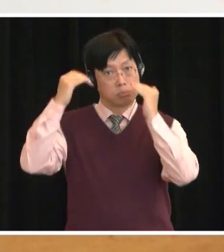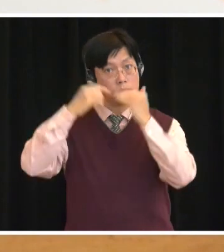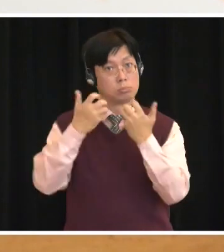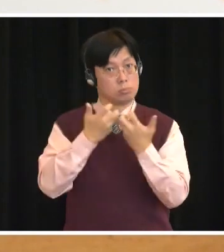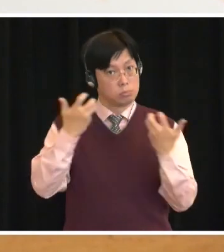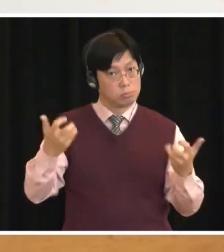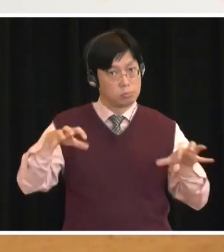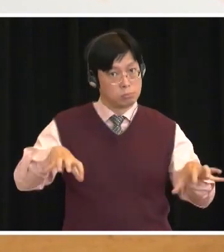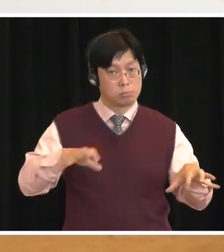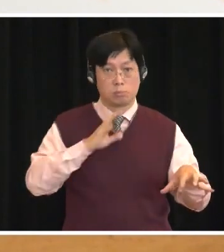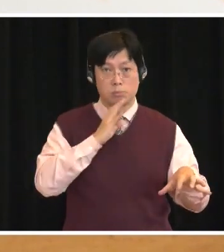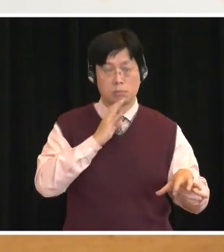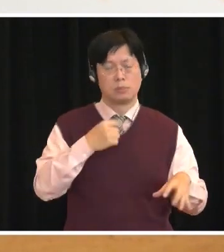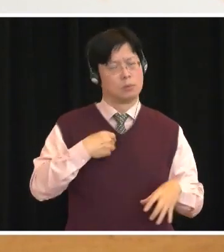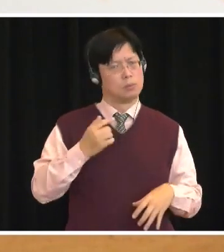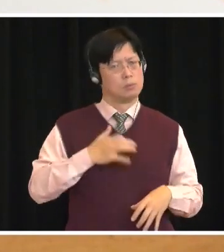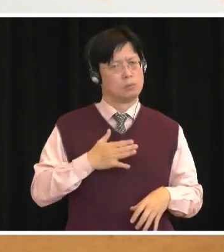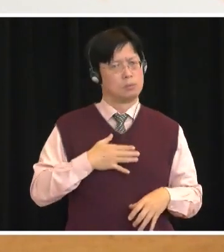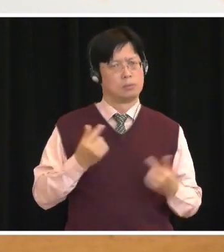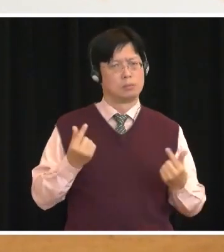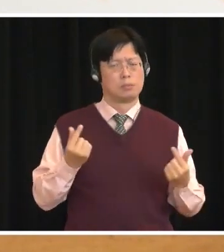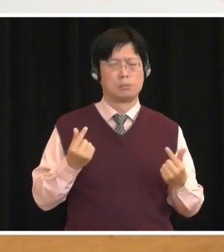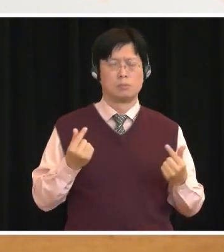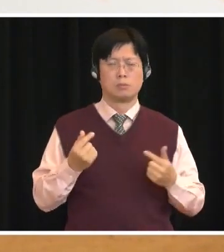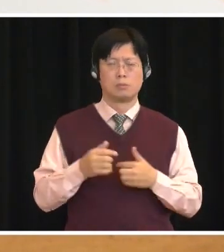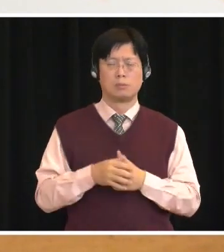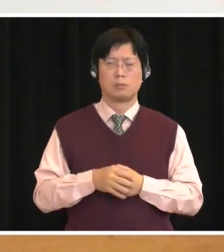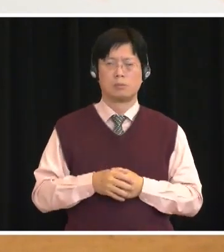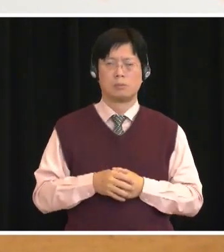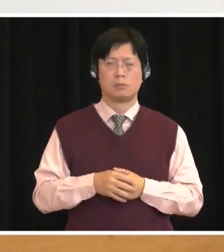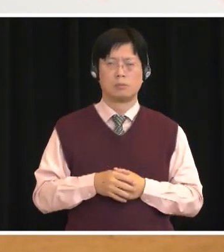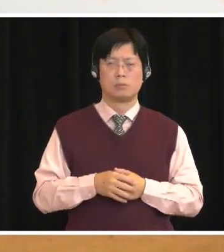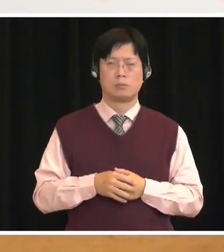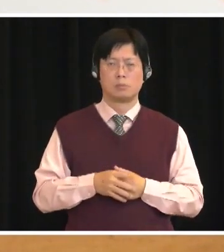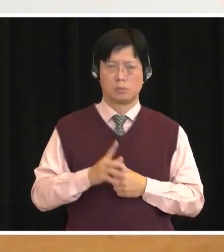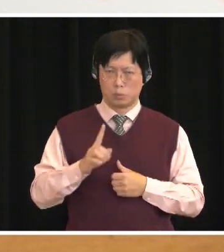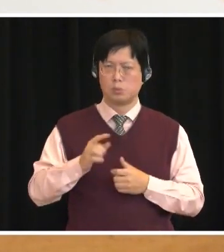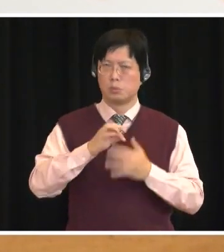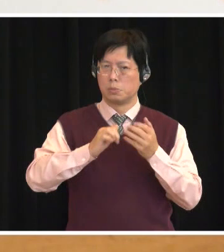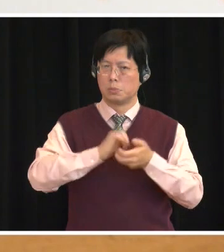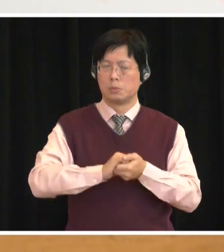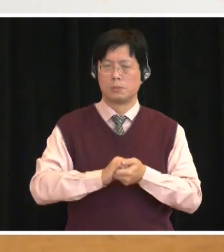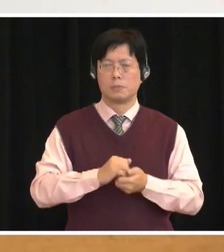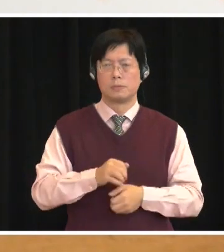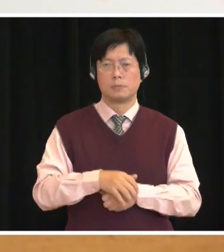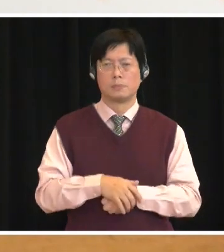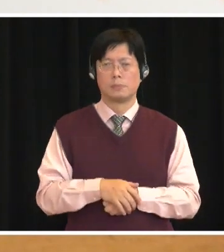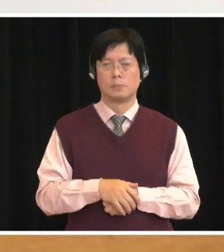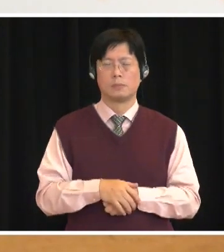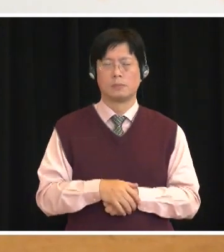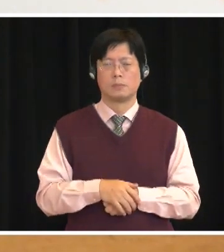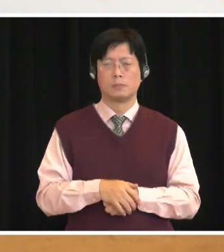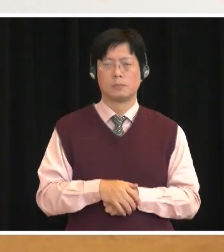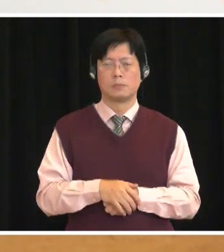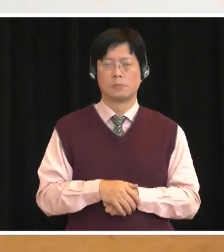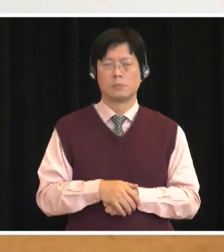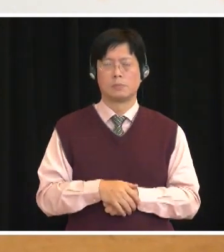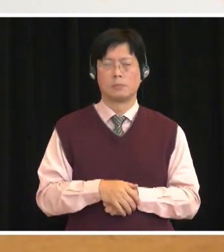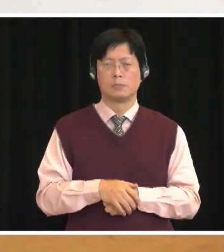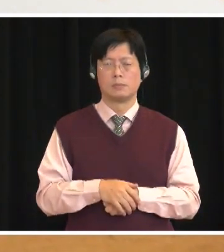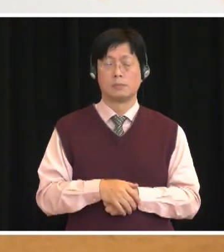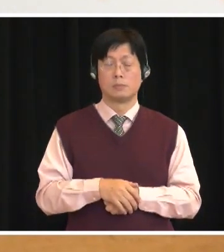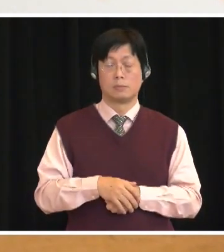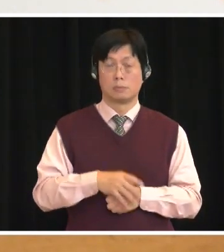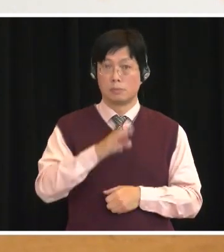some provisions that enable keeping children in pre-detention together for